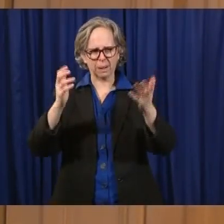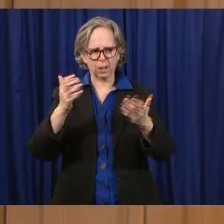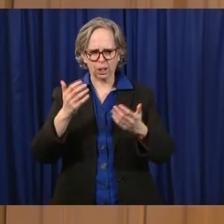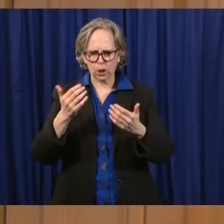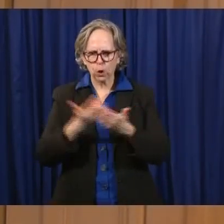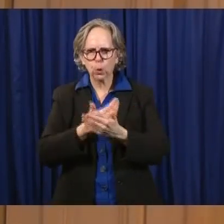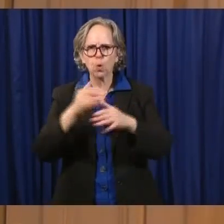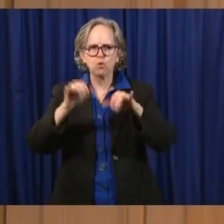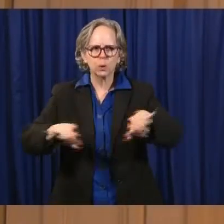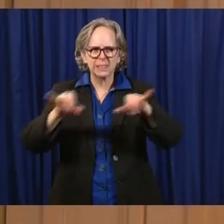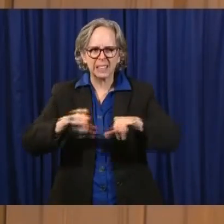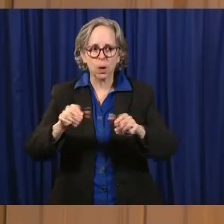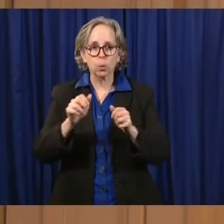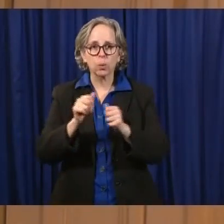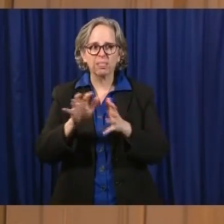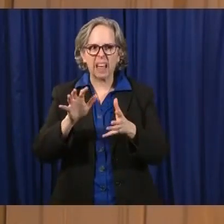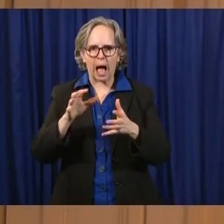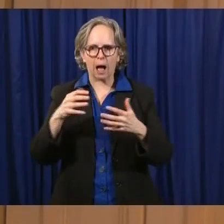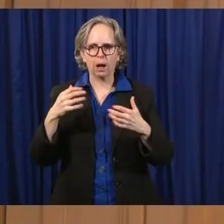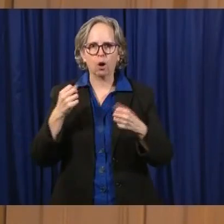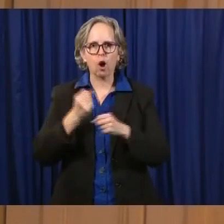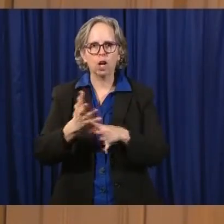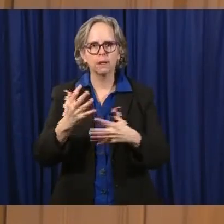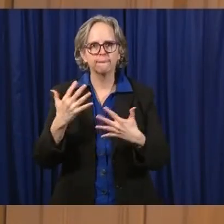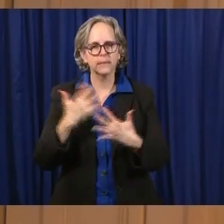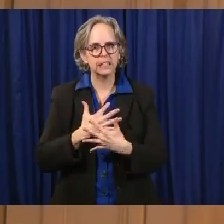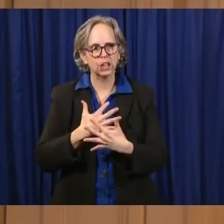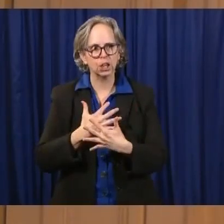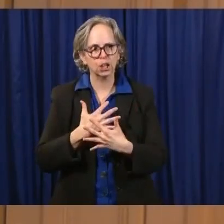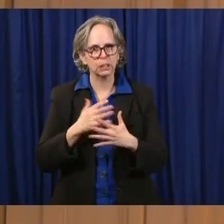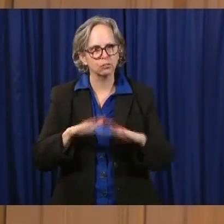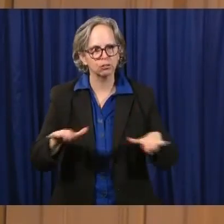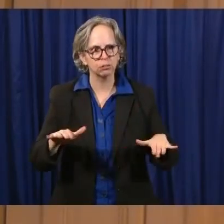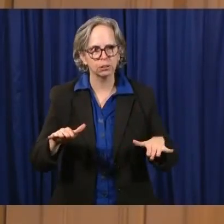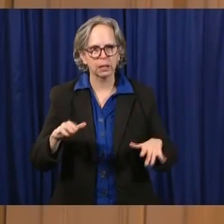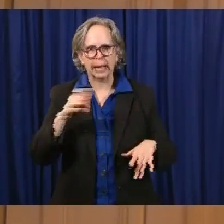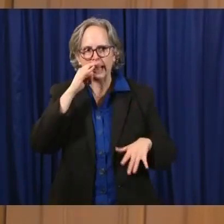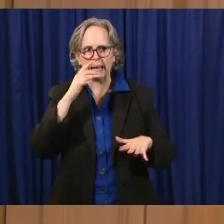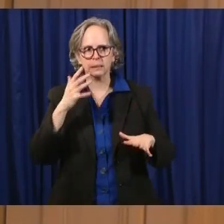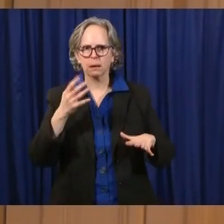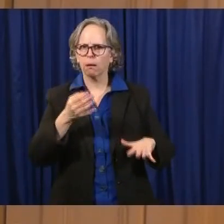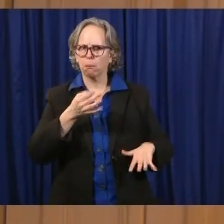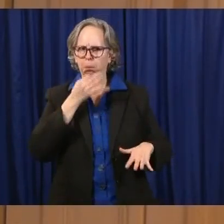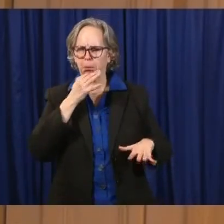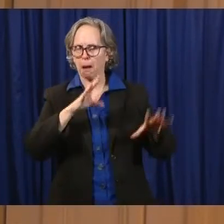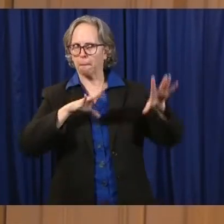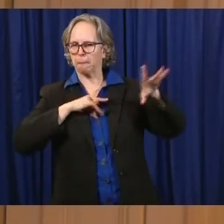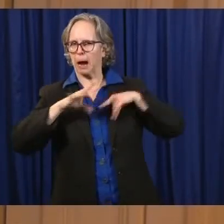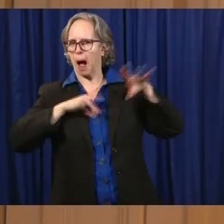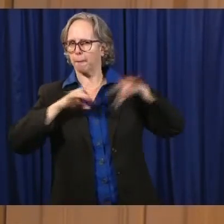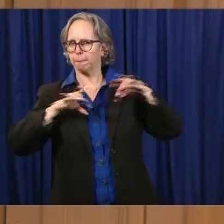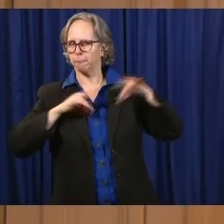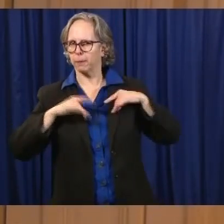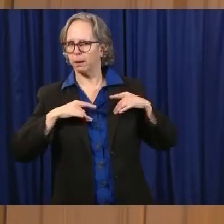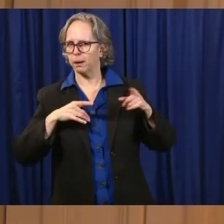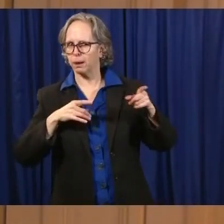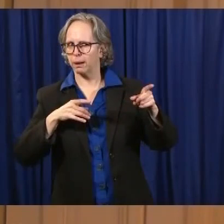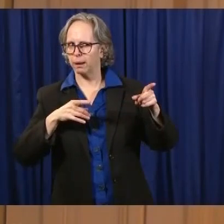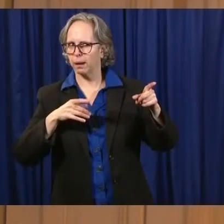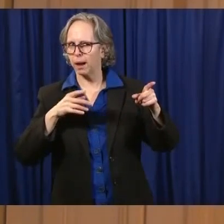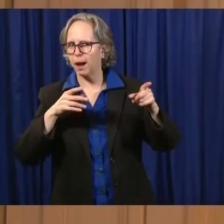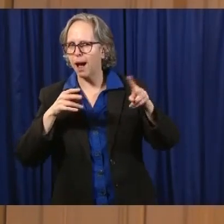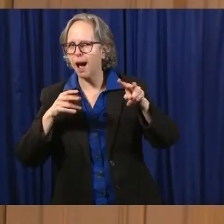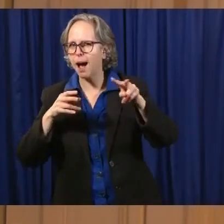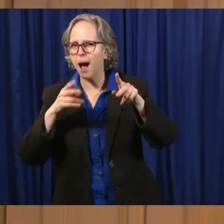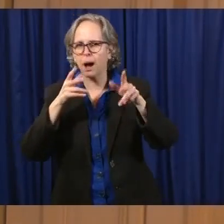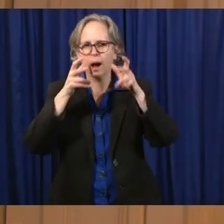course, kids are very perceptive and they pick up on our emotions and fear. So that's really a tremendous challenge for